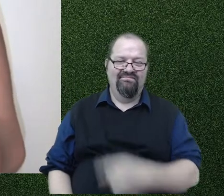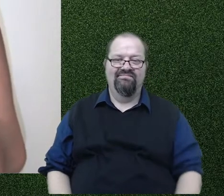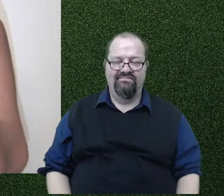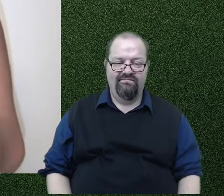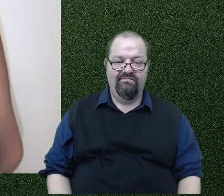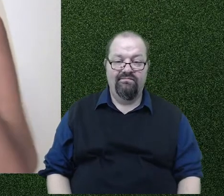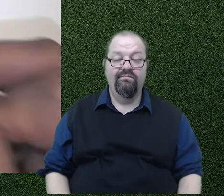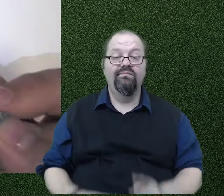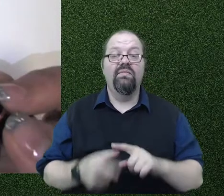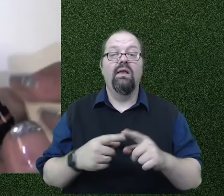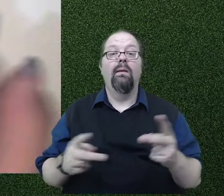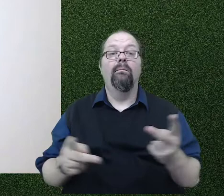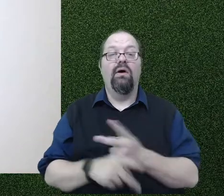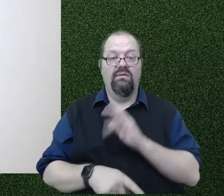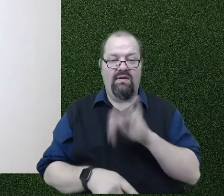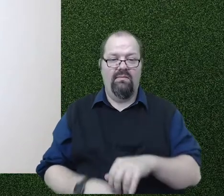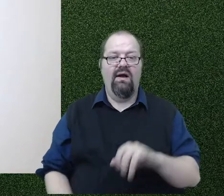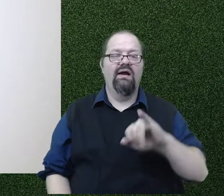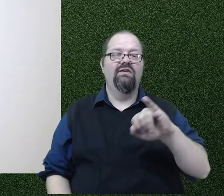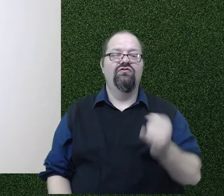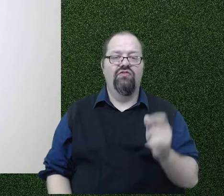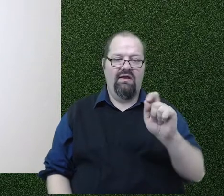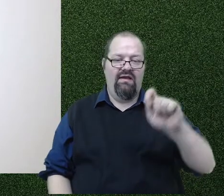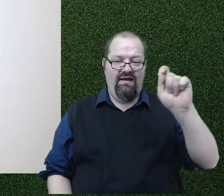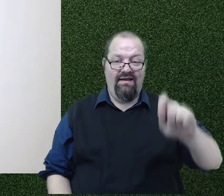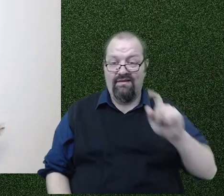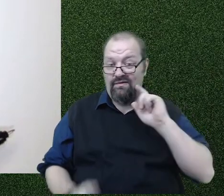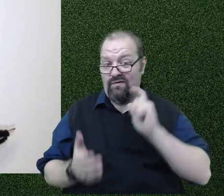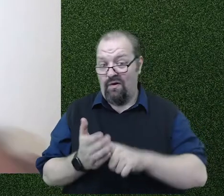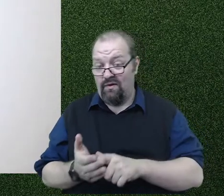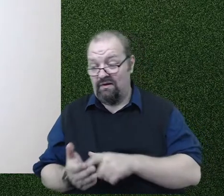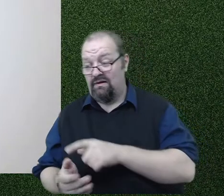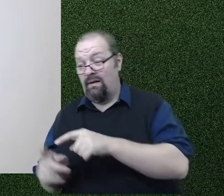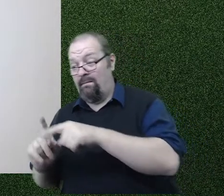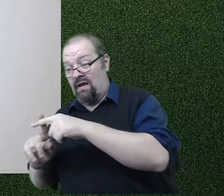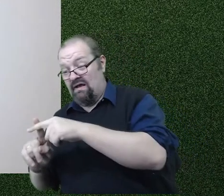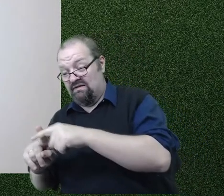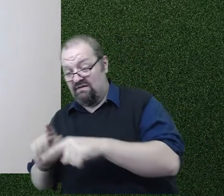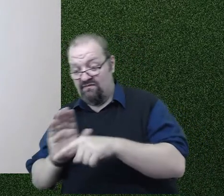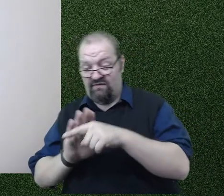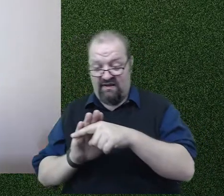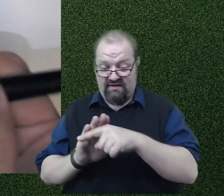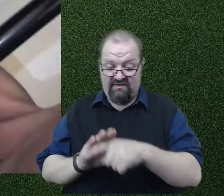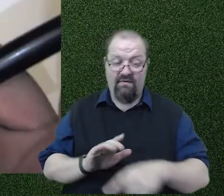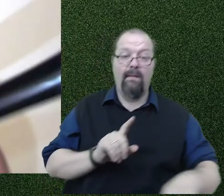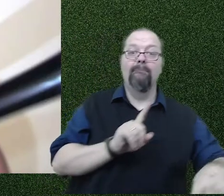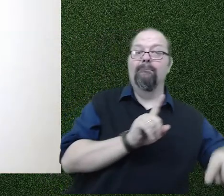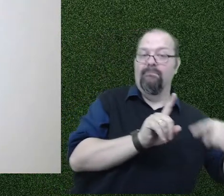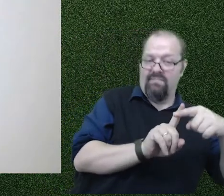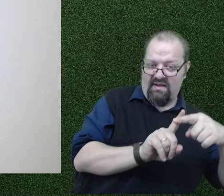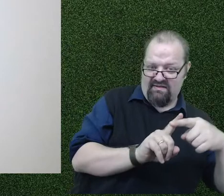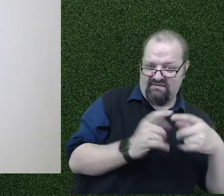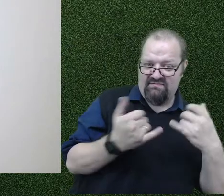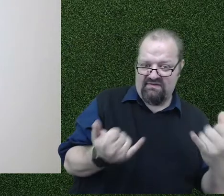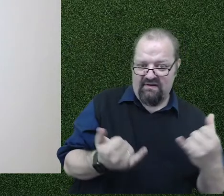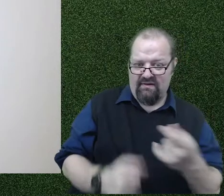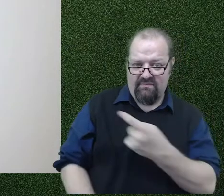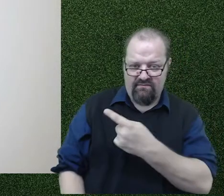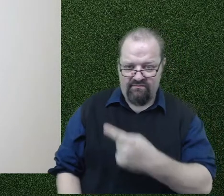And you multiply that by J hat. Notice it goes positive, negative, the next one's positive.